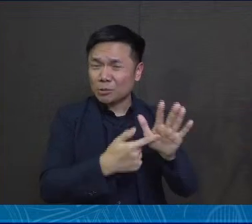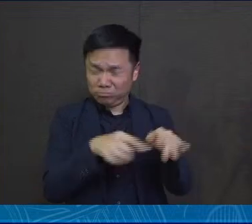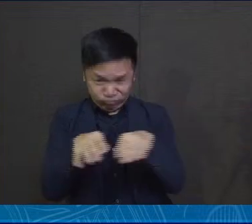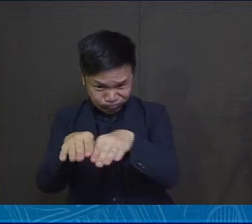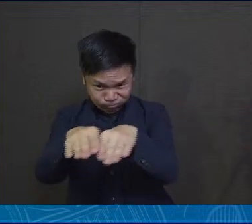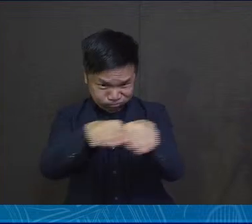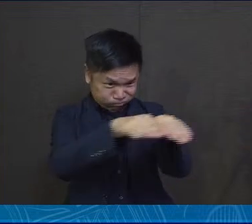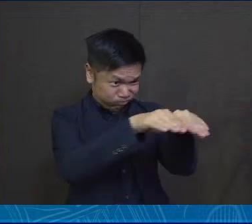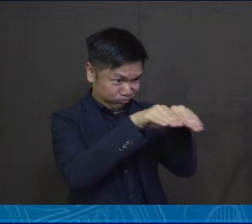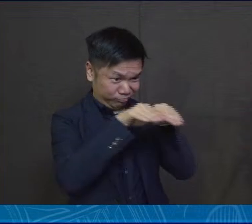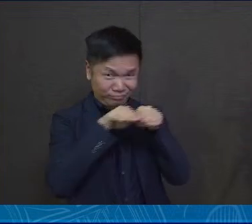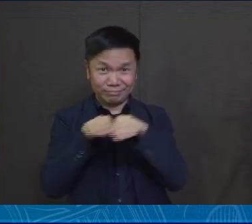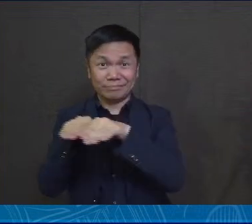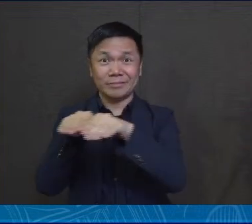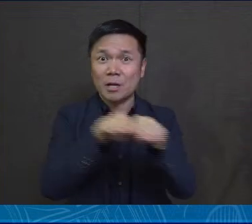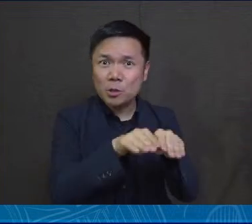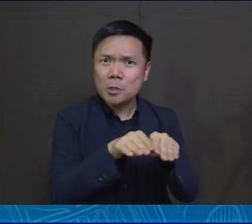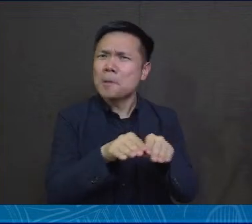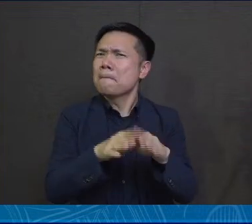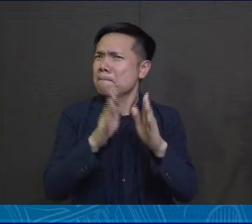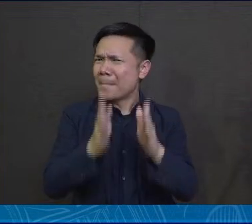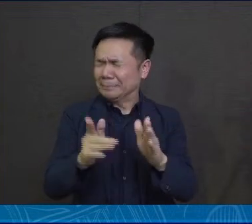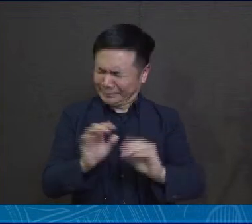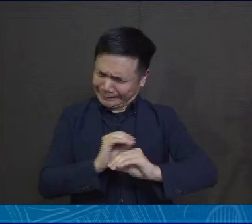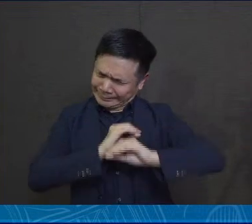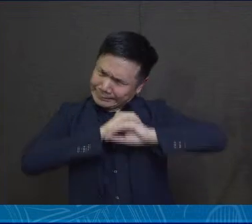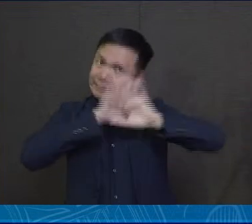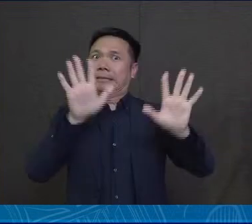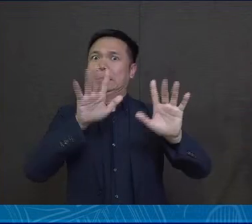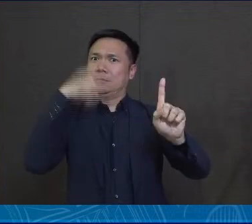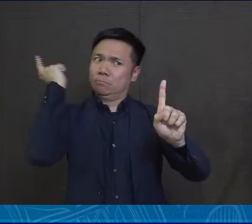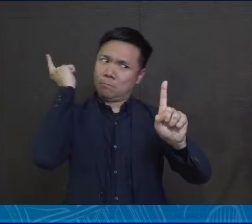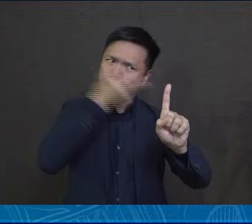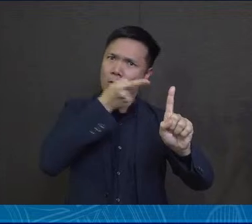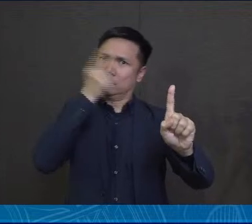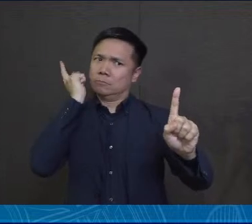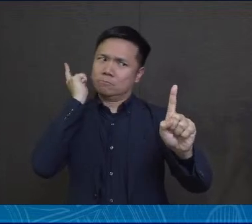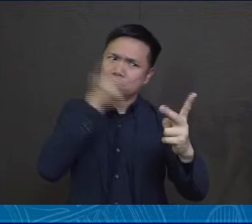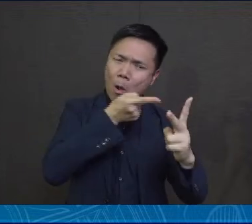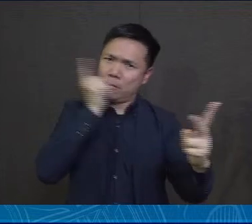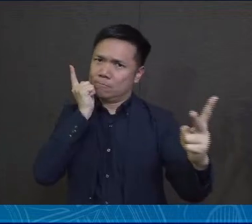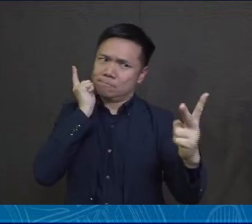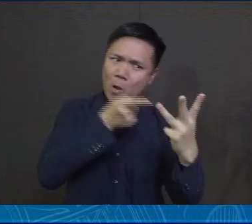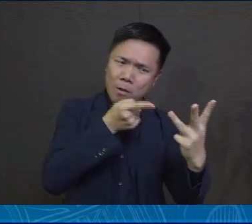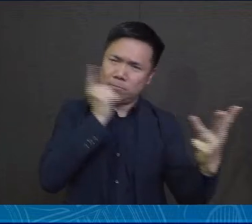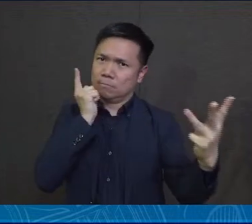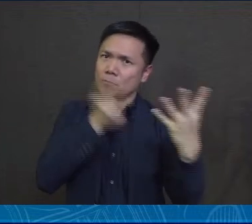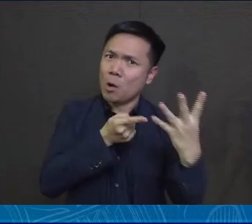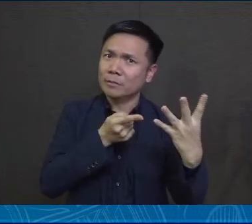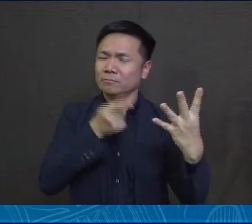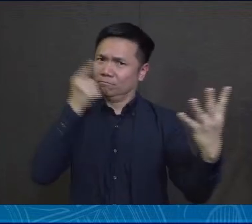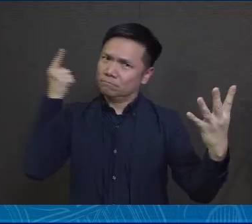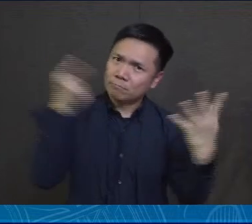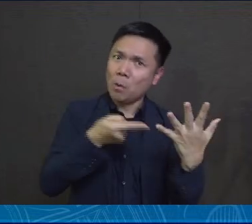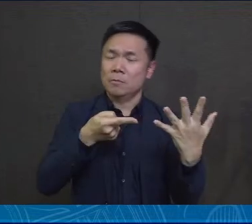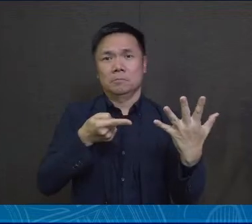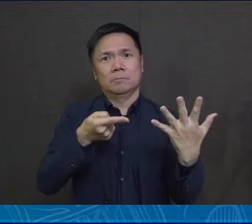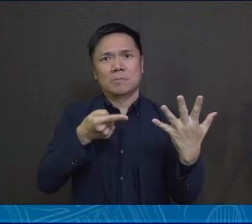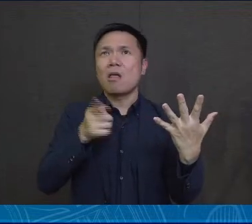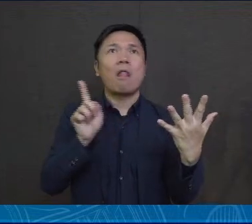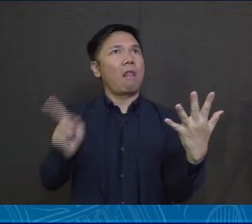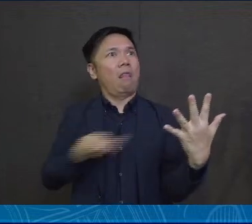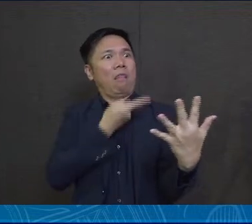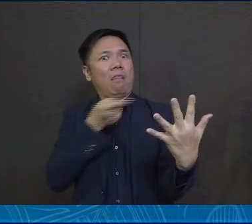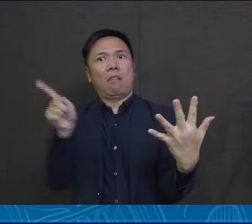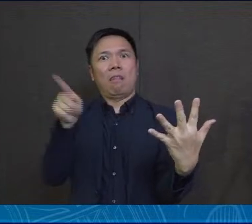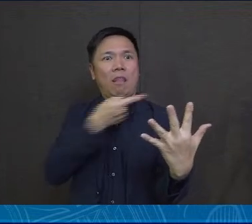any description, you really need to be specific about what's the most critical data that we need at this very point in time to answer the question that is